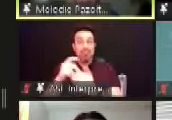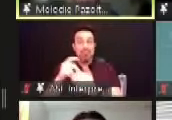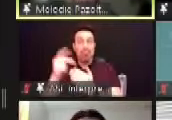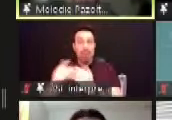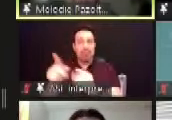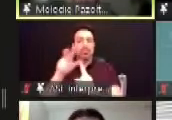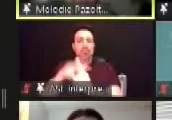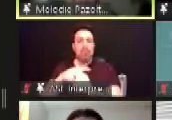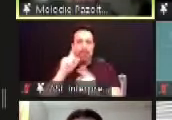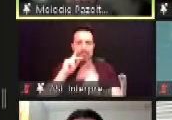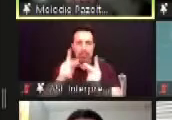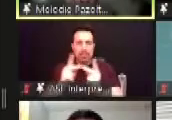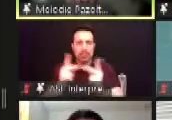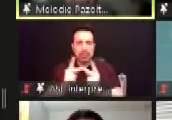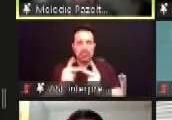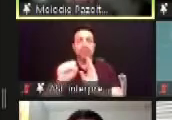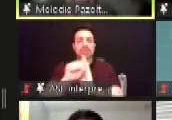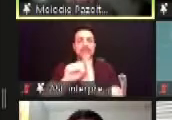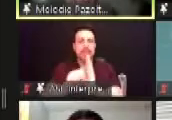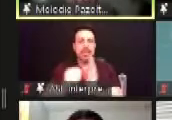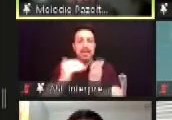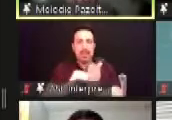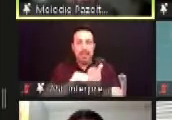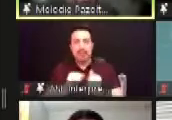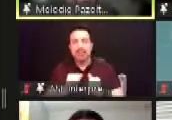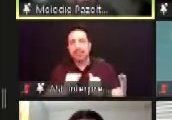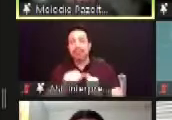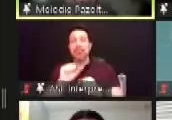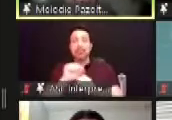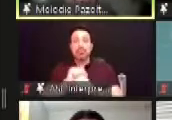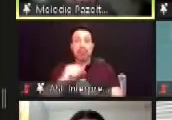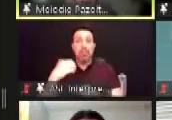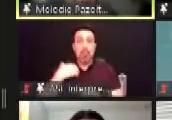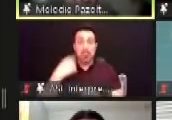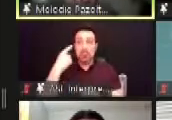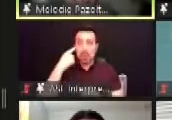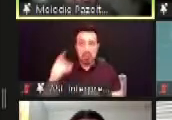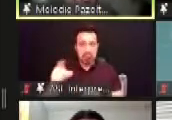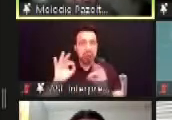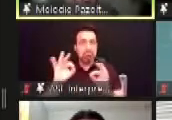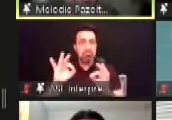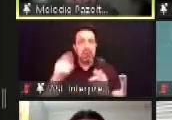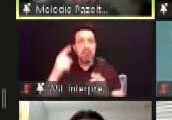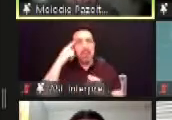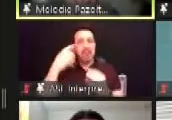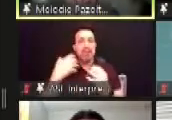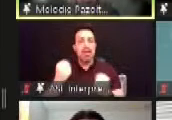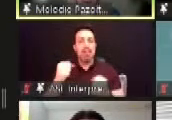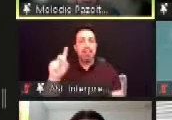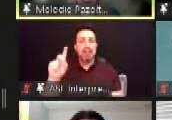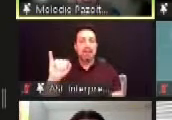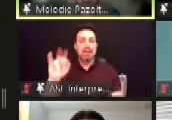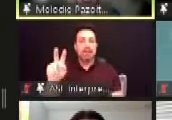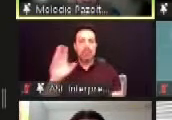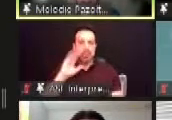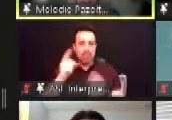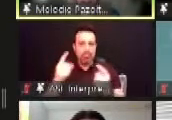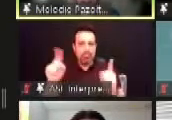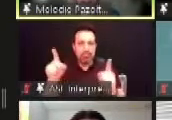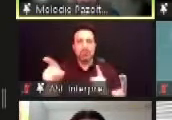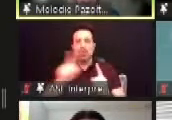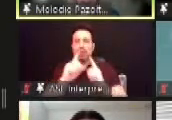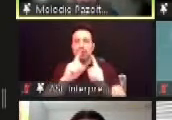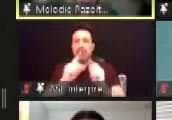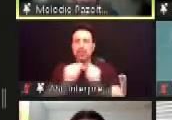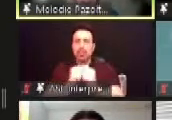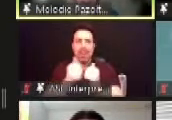applied for a position with the state again. Her job coach thought she would do well at the mental health division. She had had conversations with